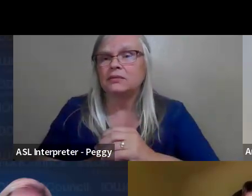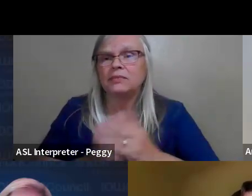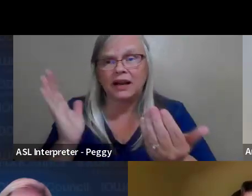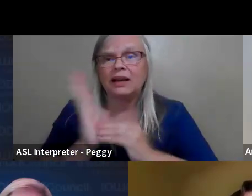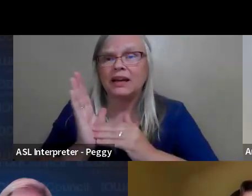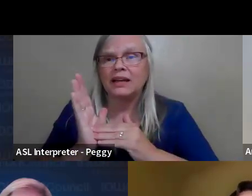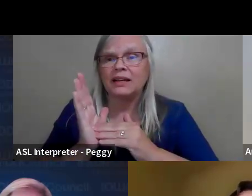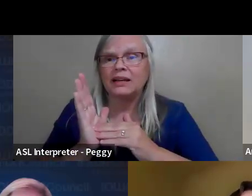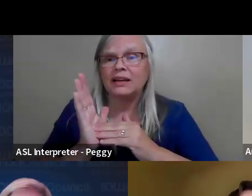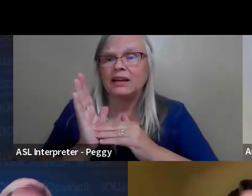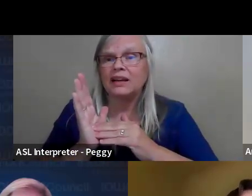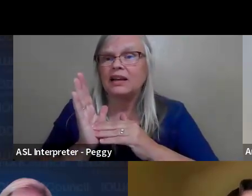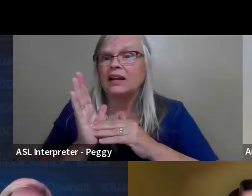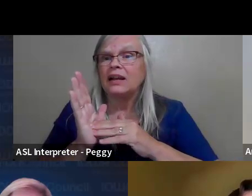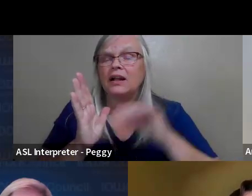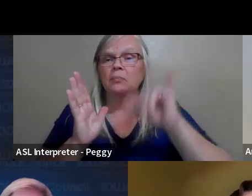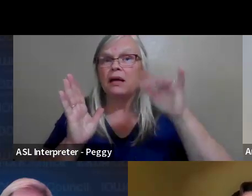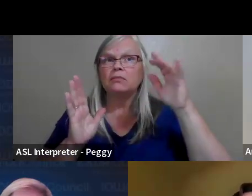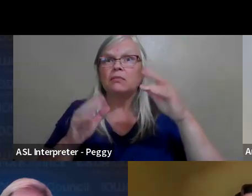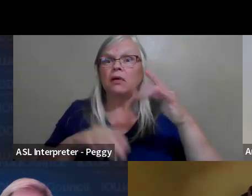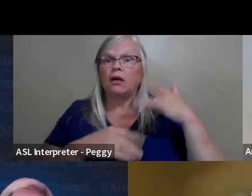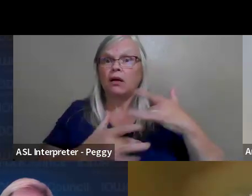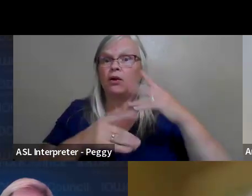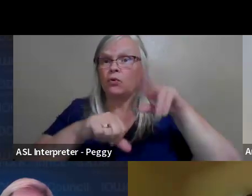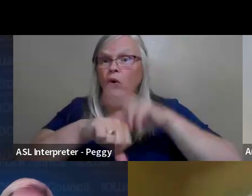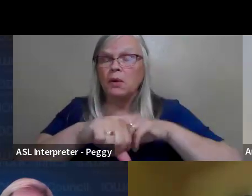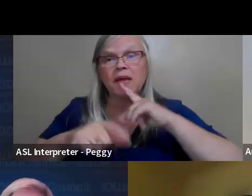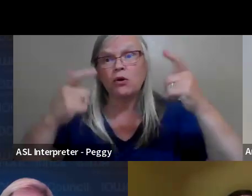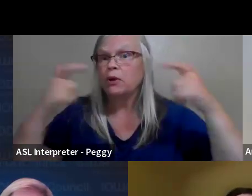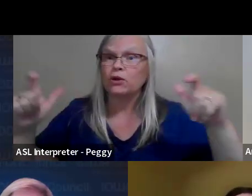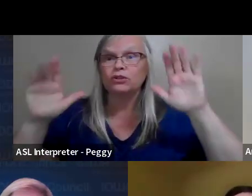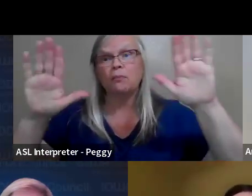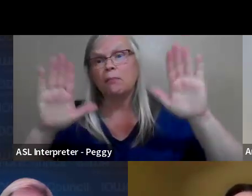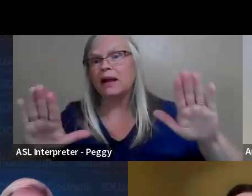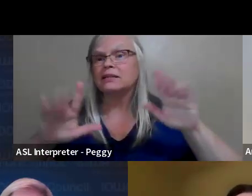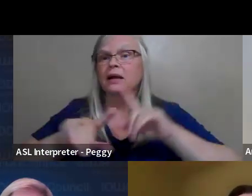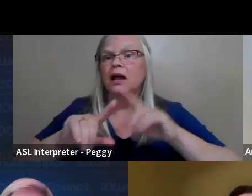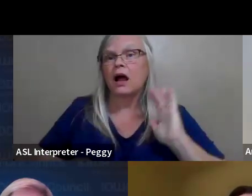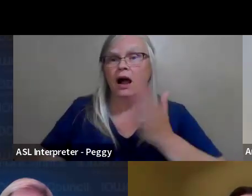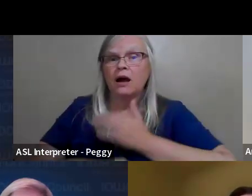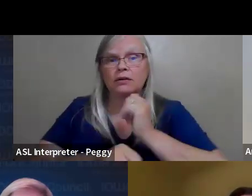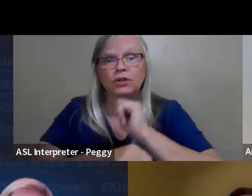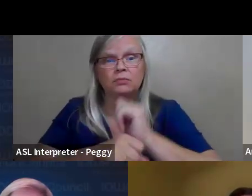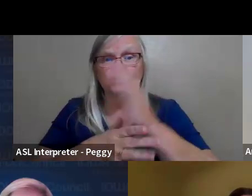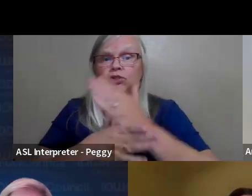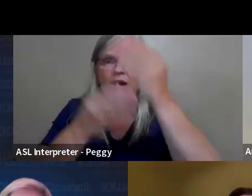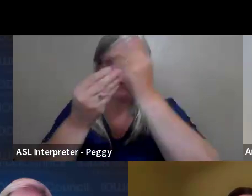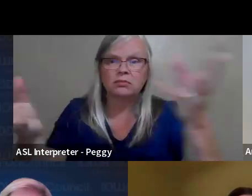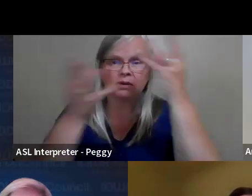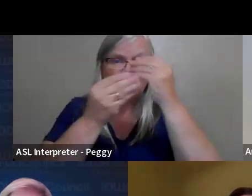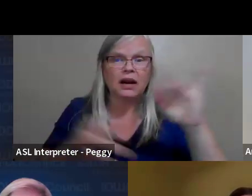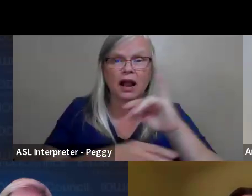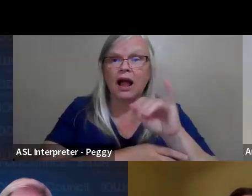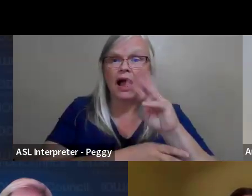Again, in normal times, that would have been huge. That would have been like amazing. It's our job to share that word so that Iowa and